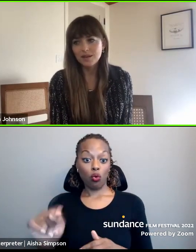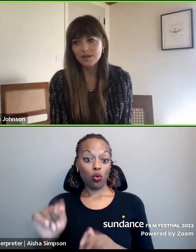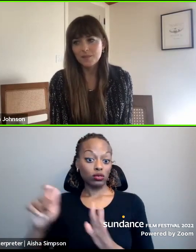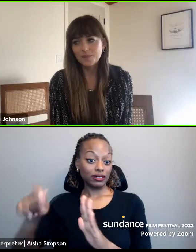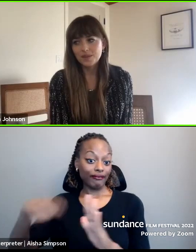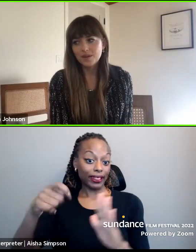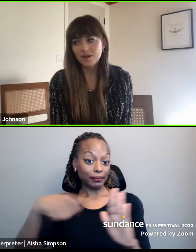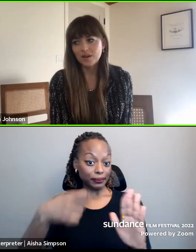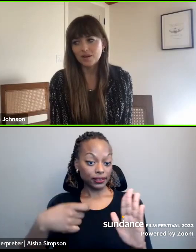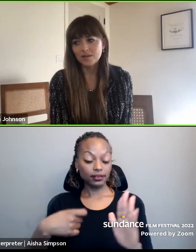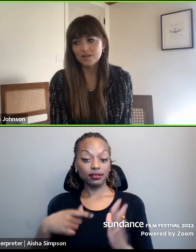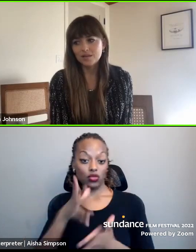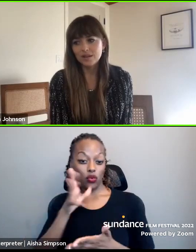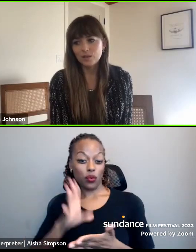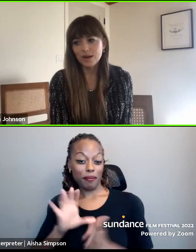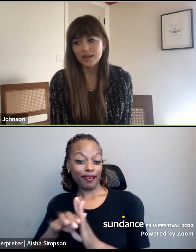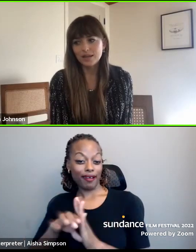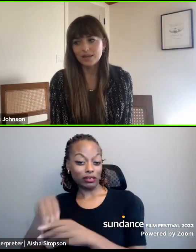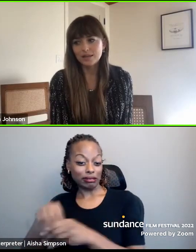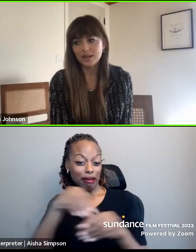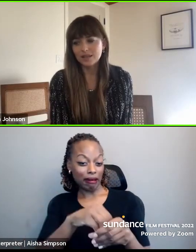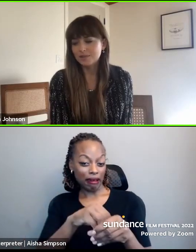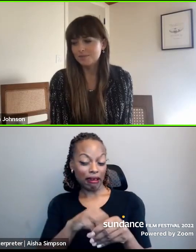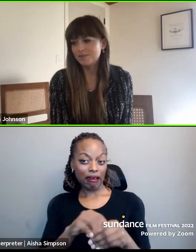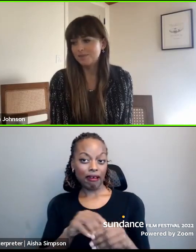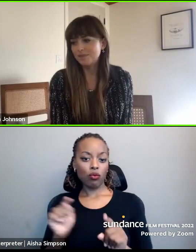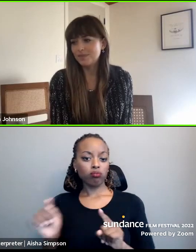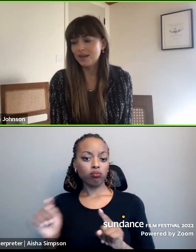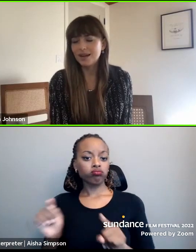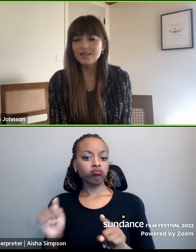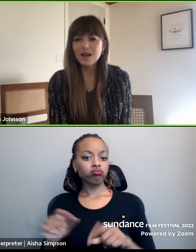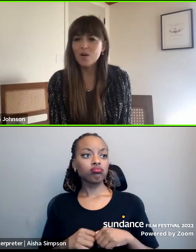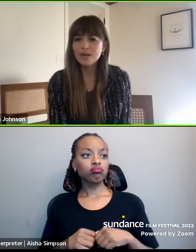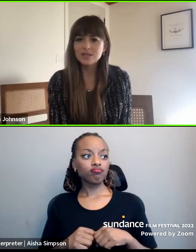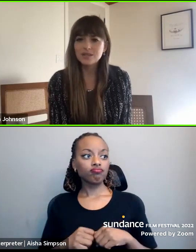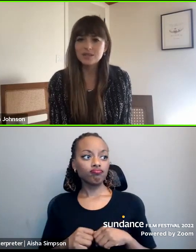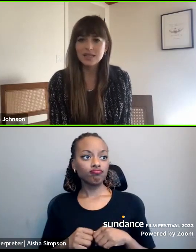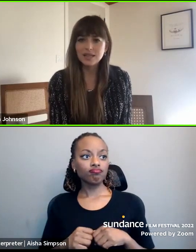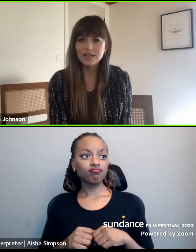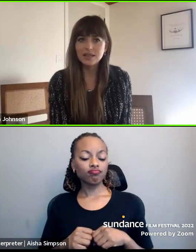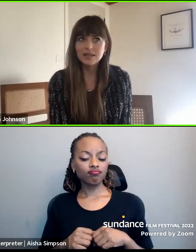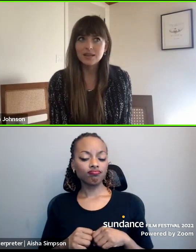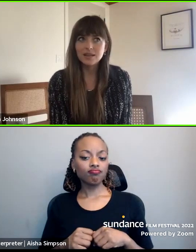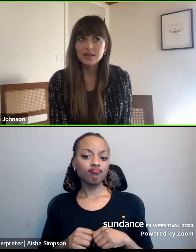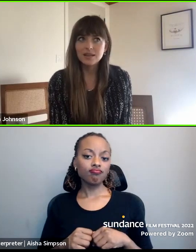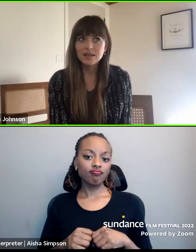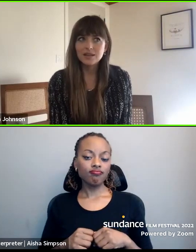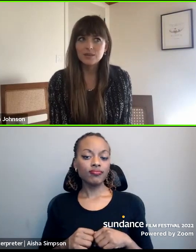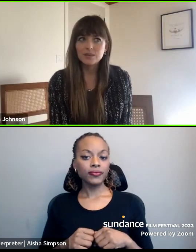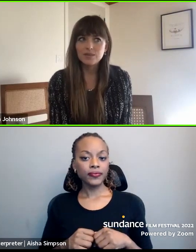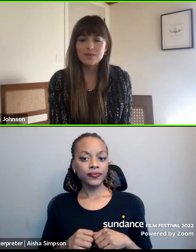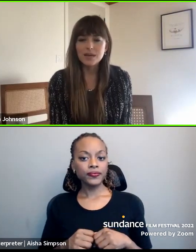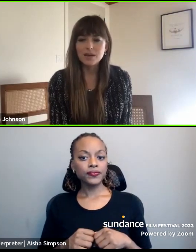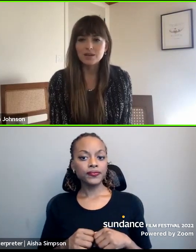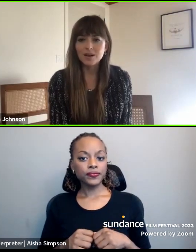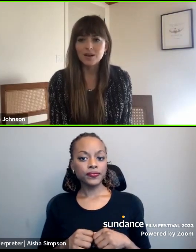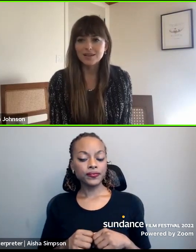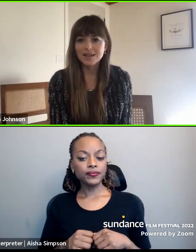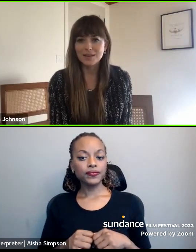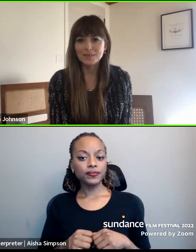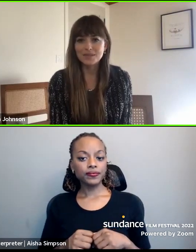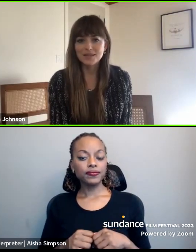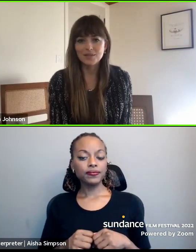films are, in a way, like, I guess I always see